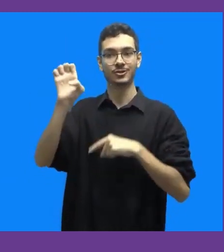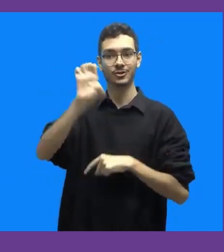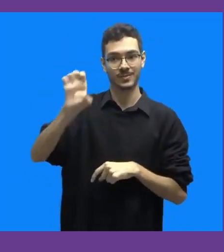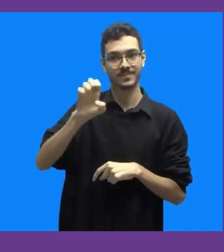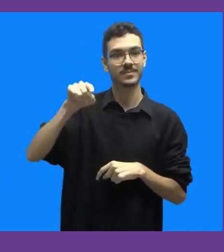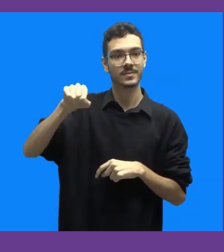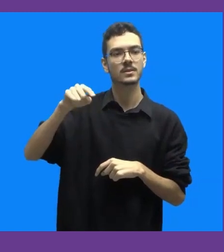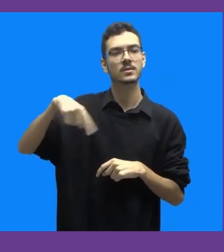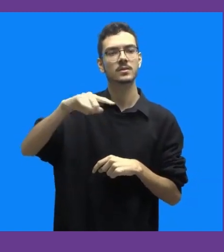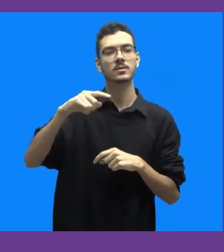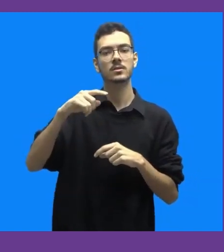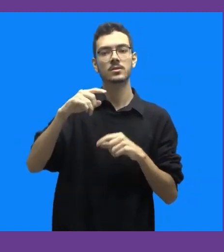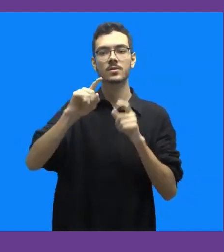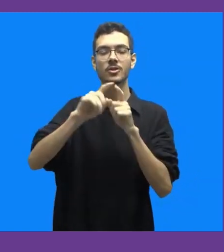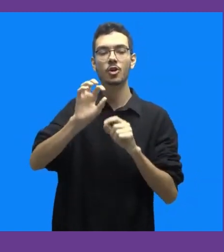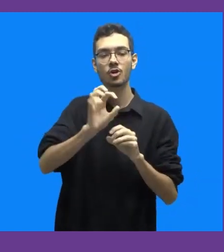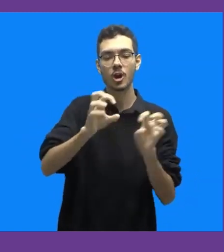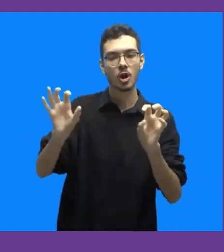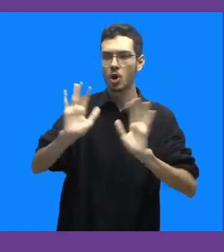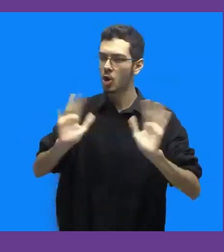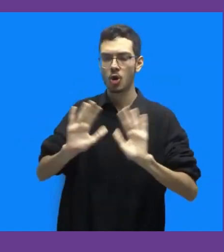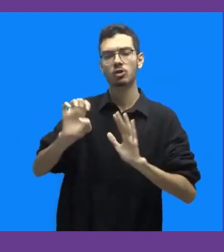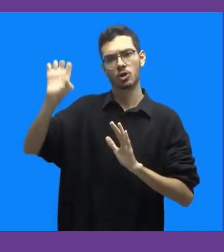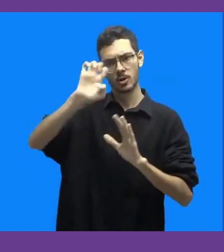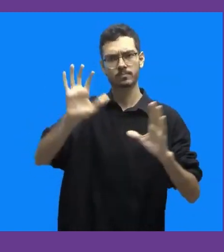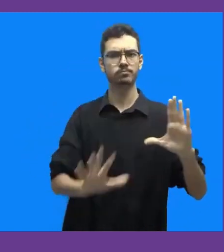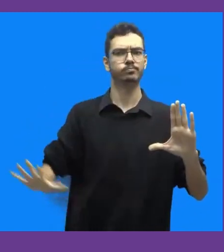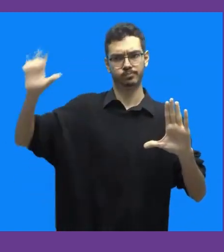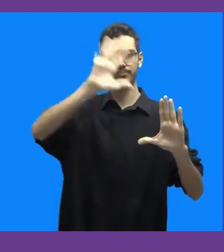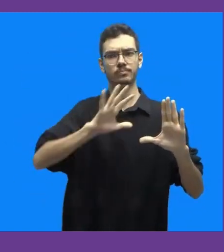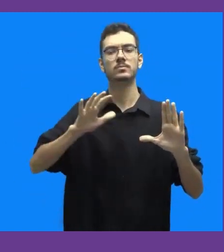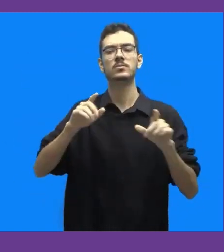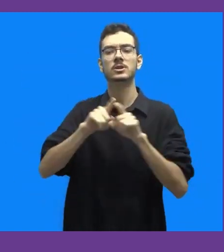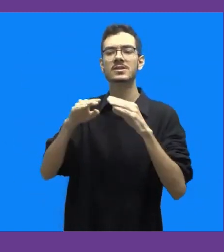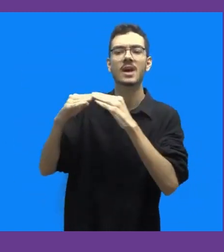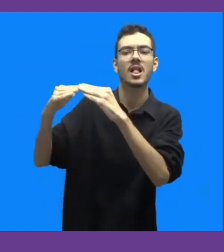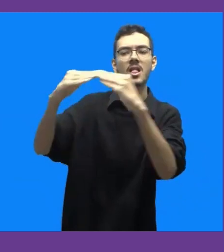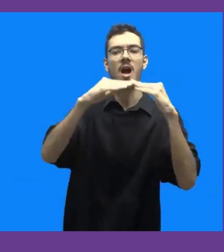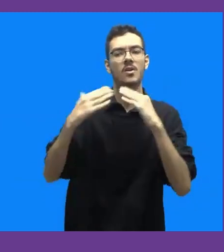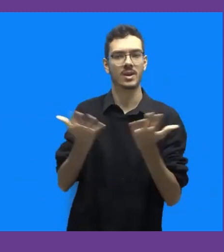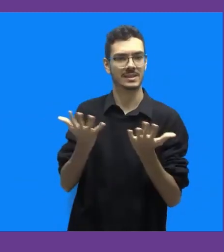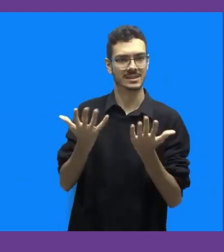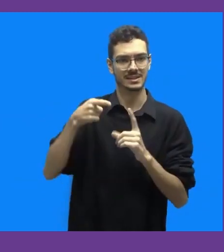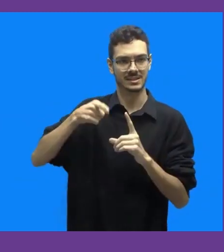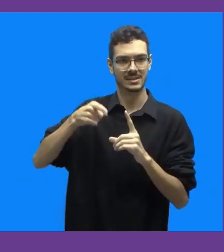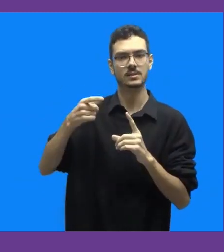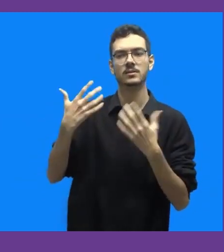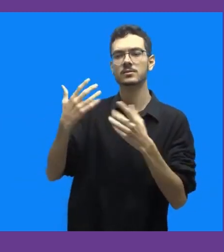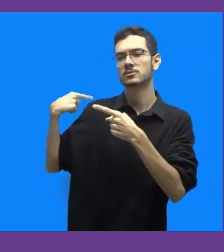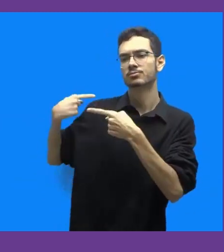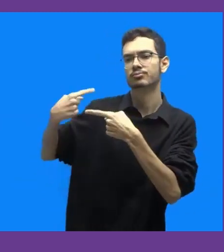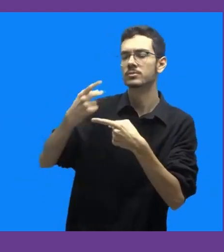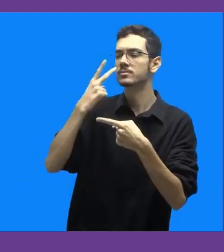So can you talk a little bit about those challenges that we have faced in the project? Okay, so I'll